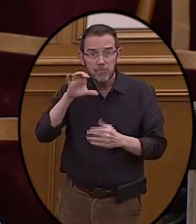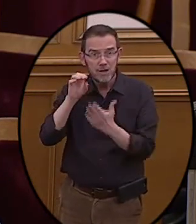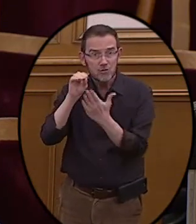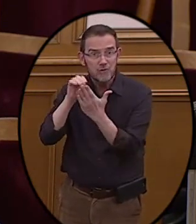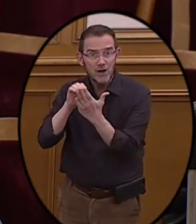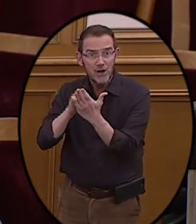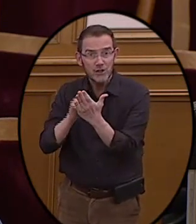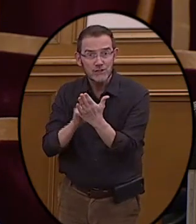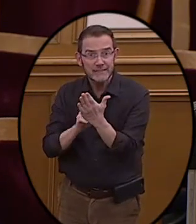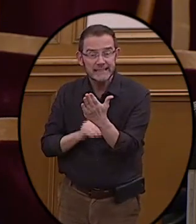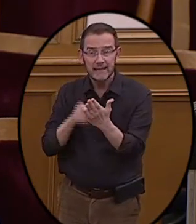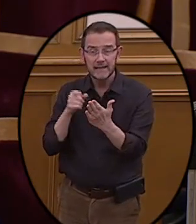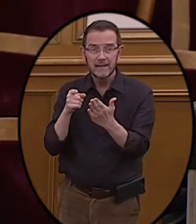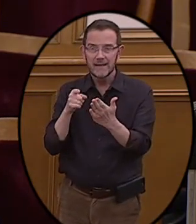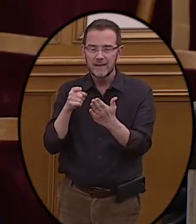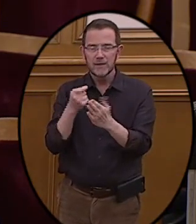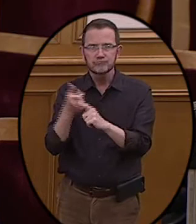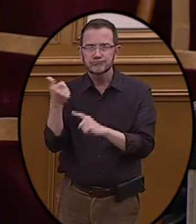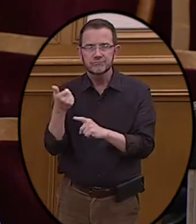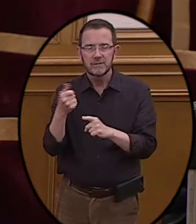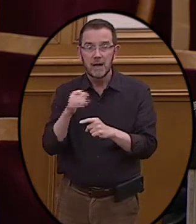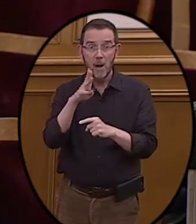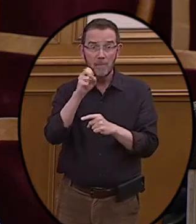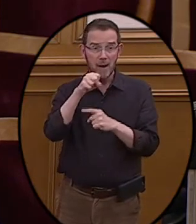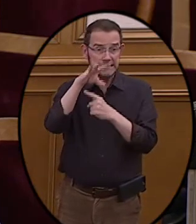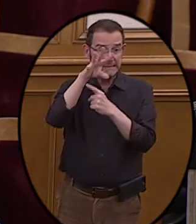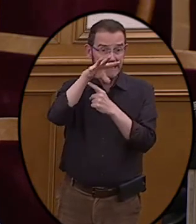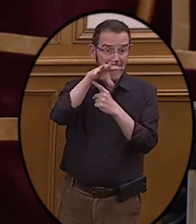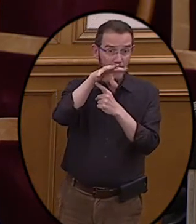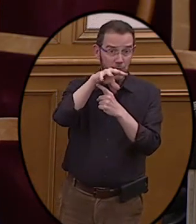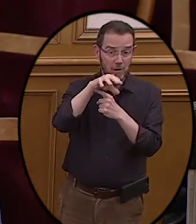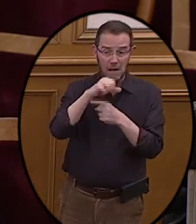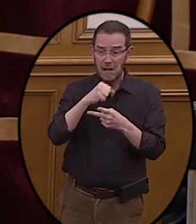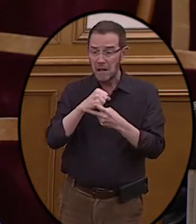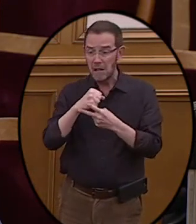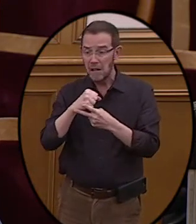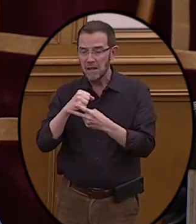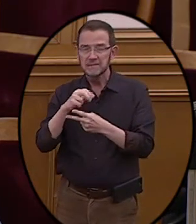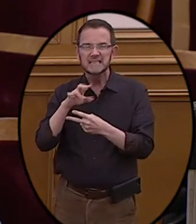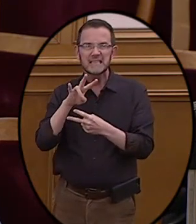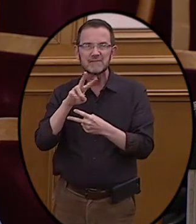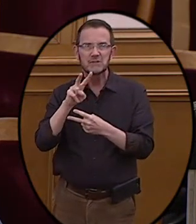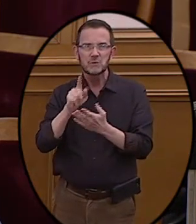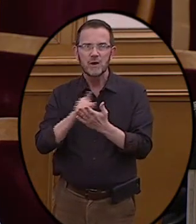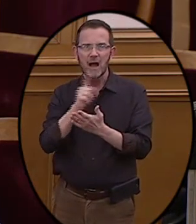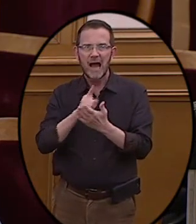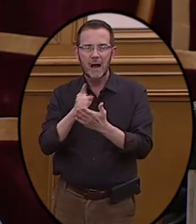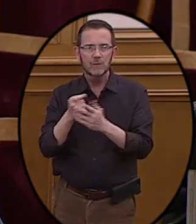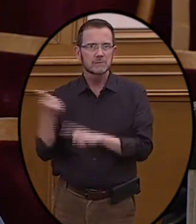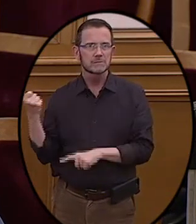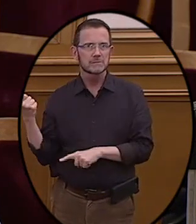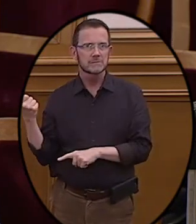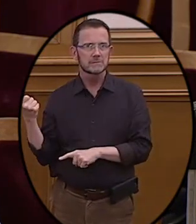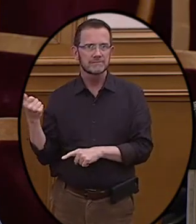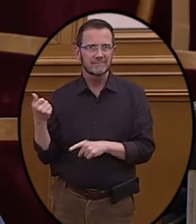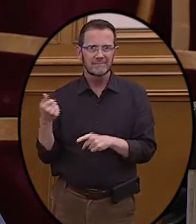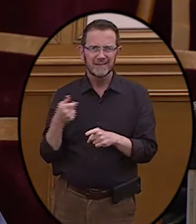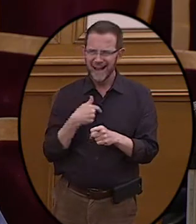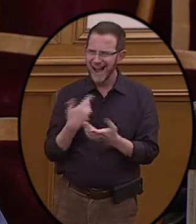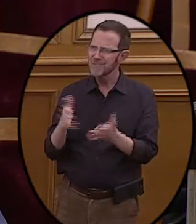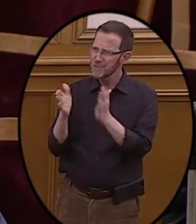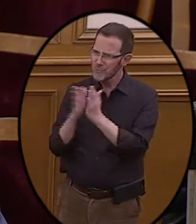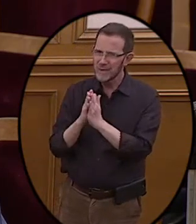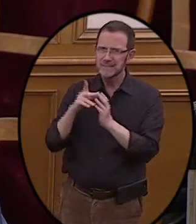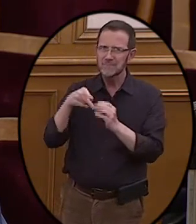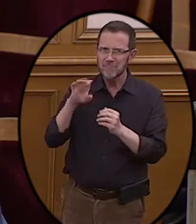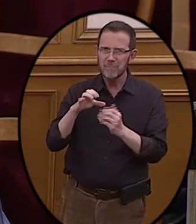72 hours of bus footage with access violations. They think this is okay to just delete our public records when we request them. I requested records